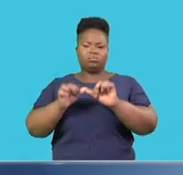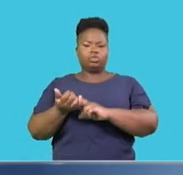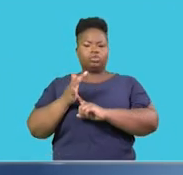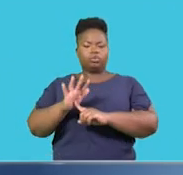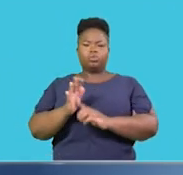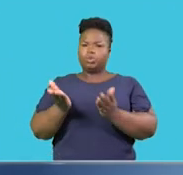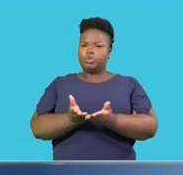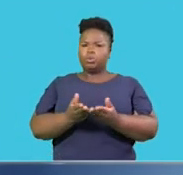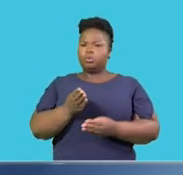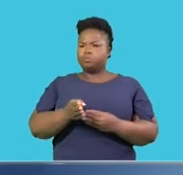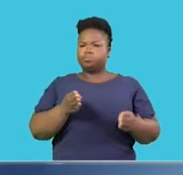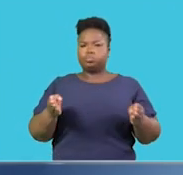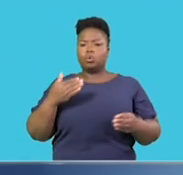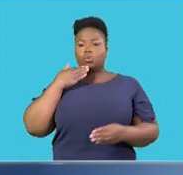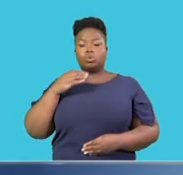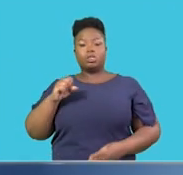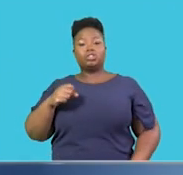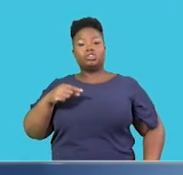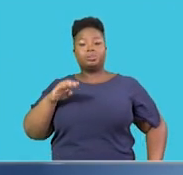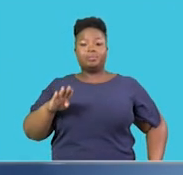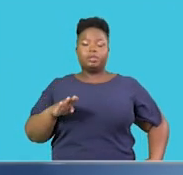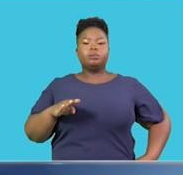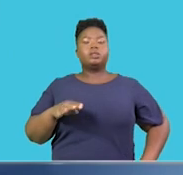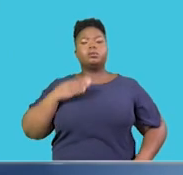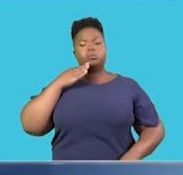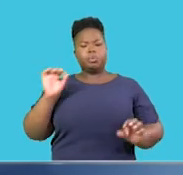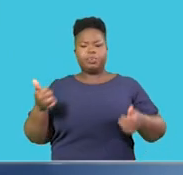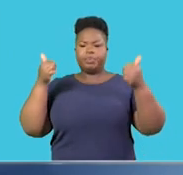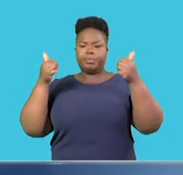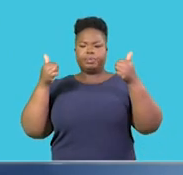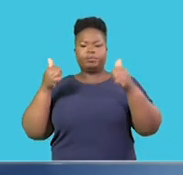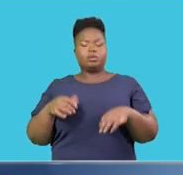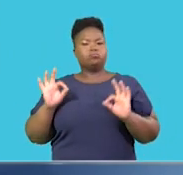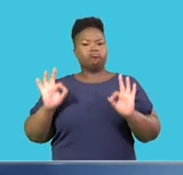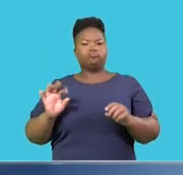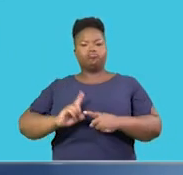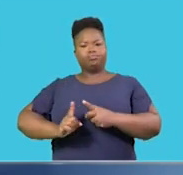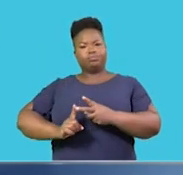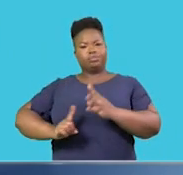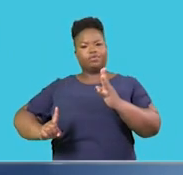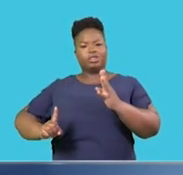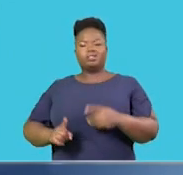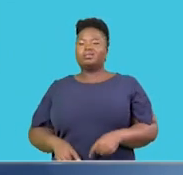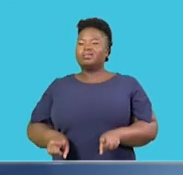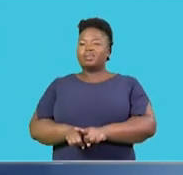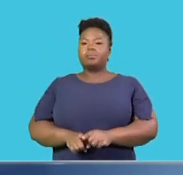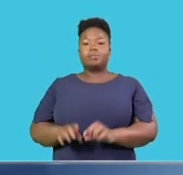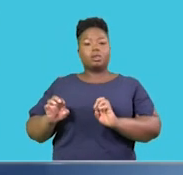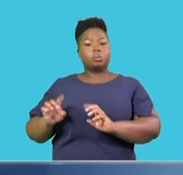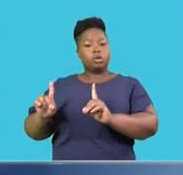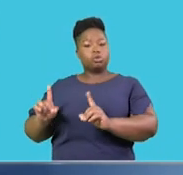that schools with active school governing bodies excel across the different metrics including academic